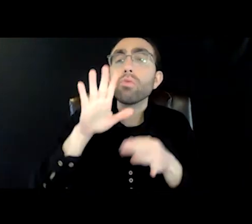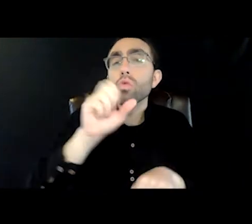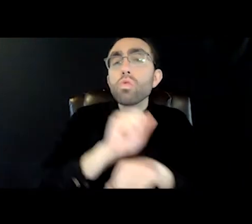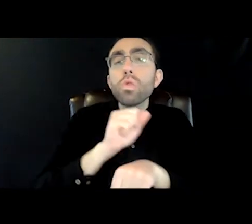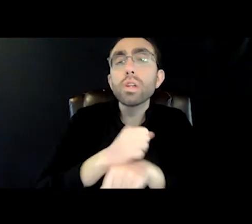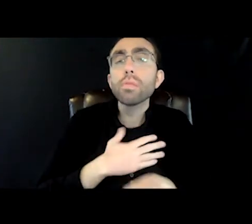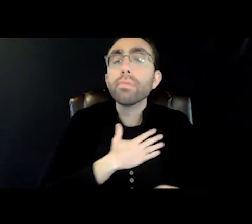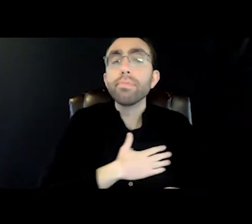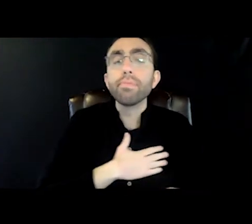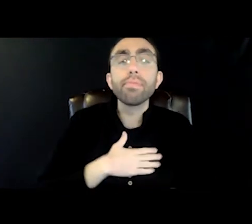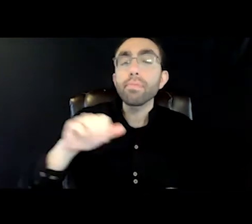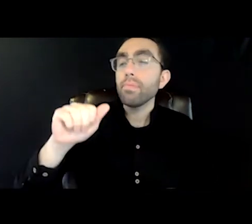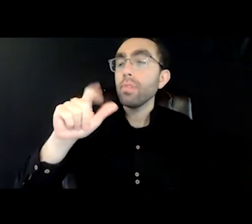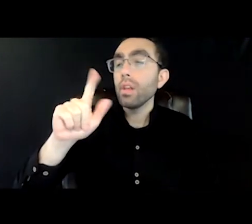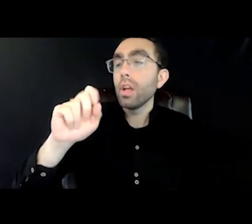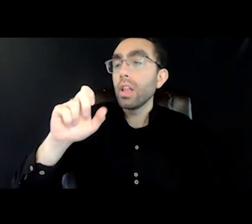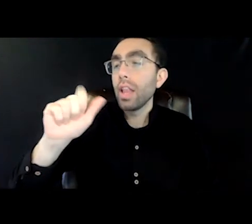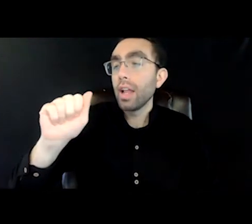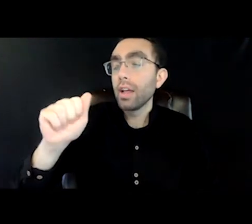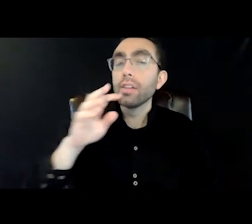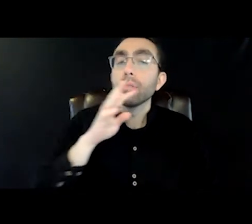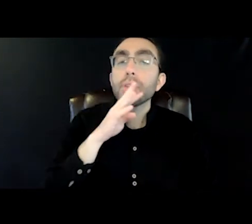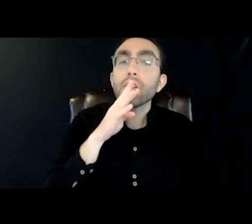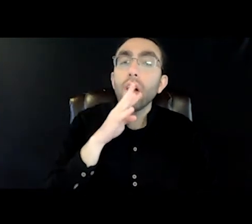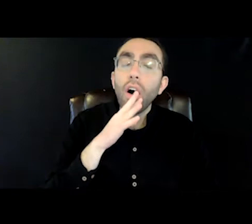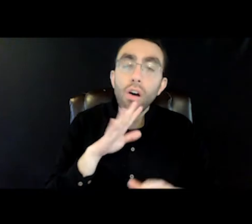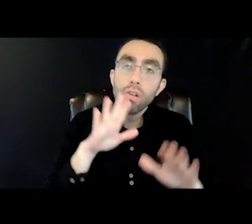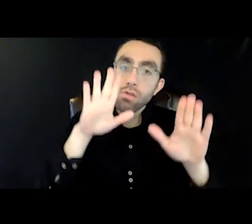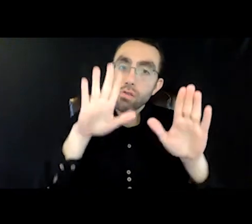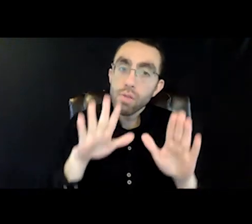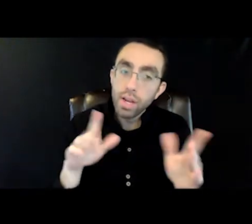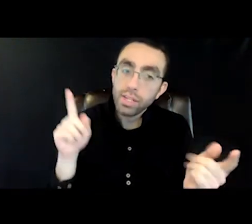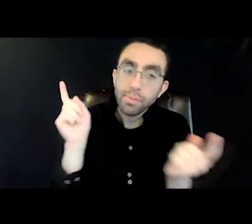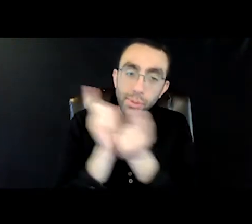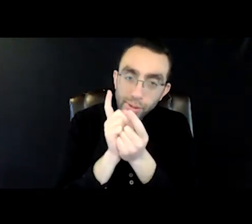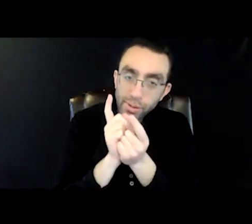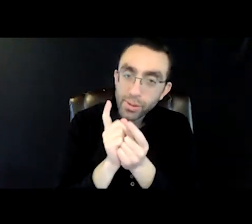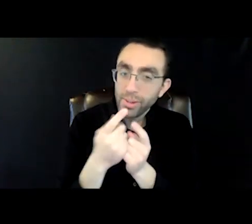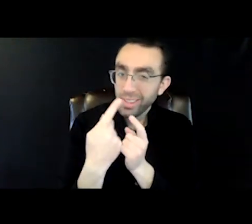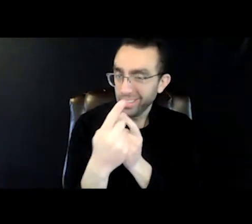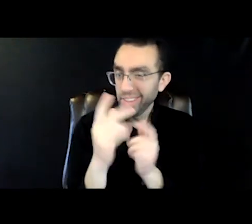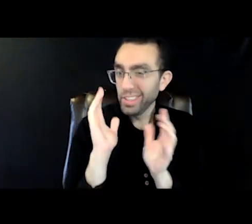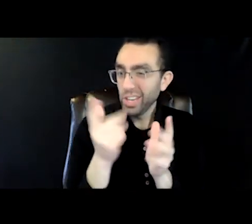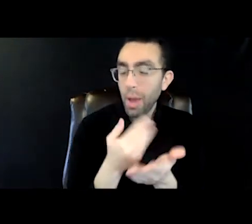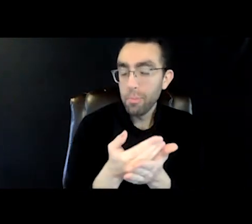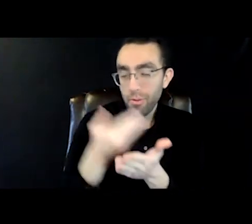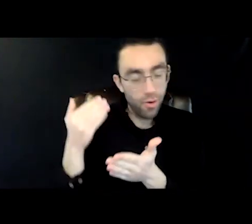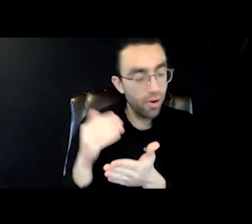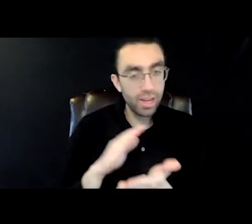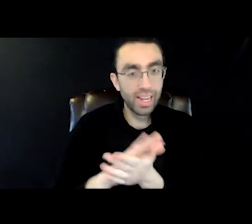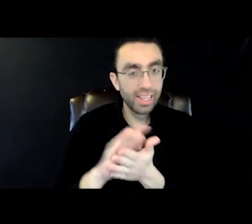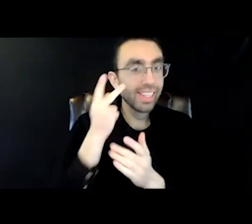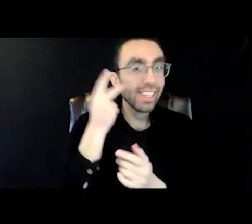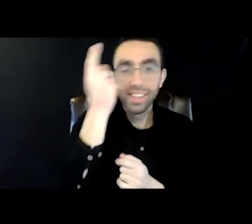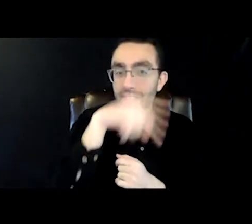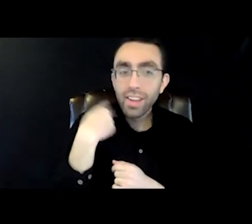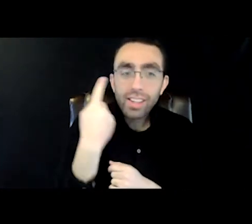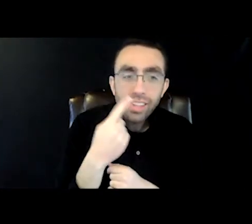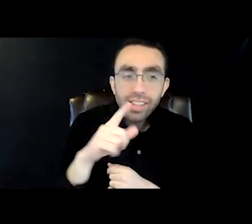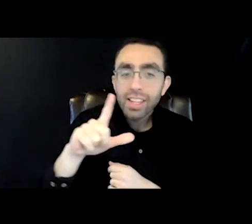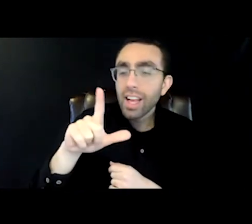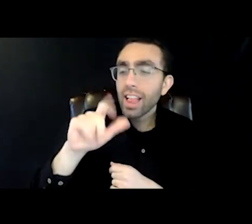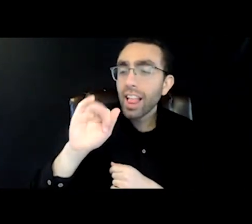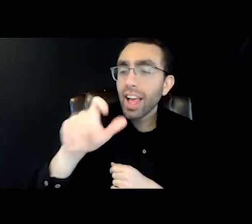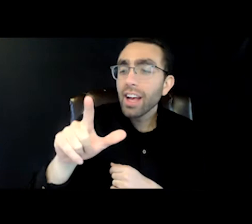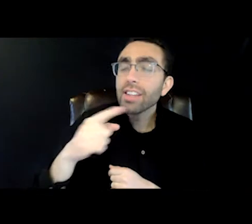Hey, yeah, Lael, it's actually so great to finally meet you. We've spoken before. It's nice to see your face. We have. I think I was with